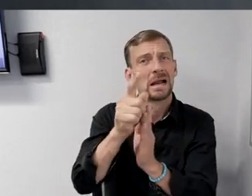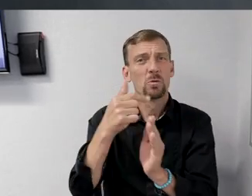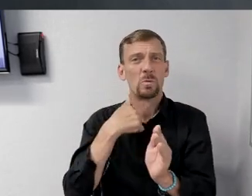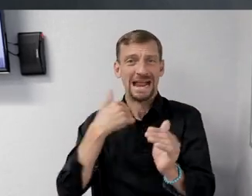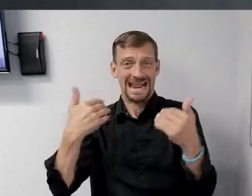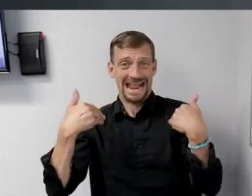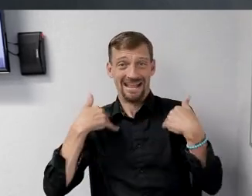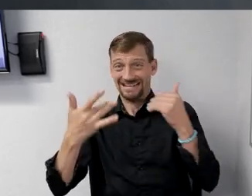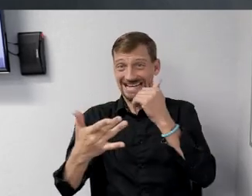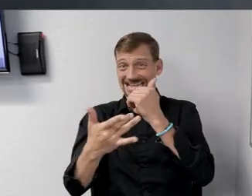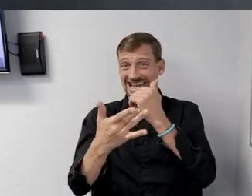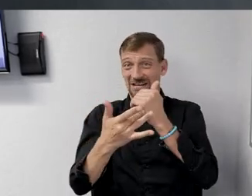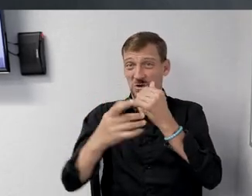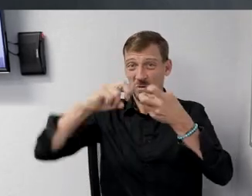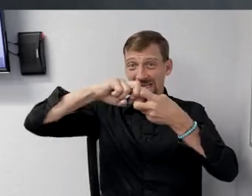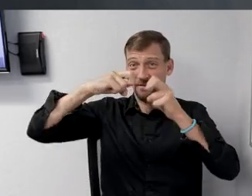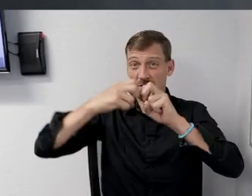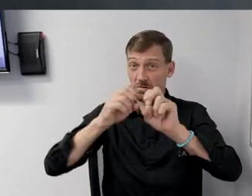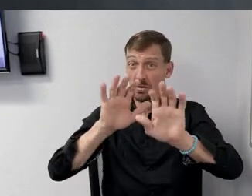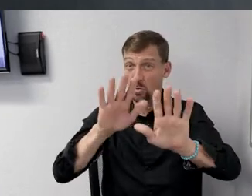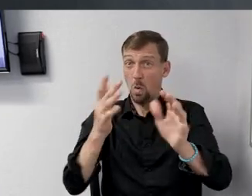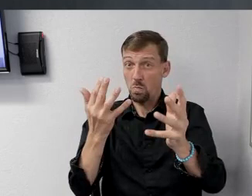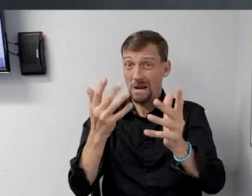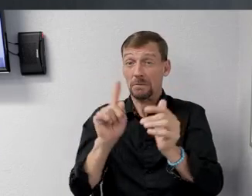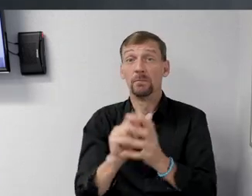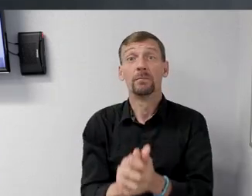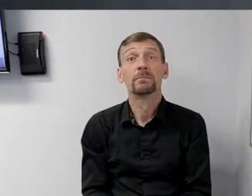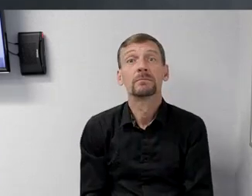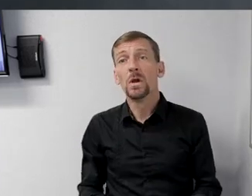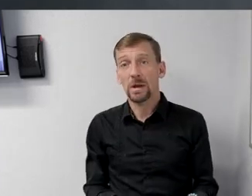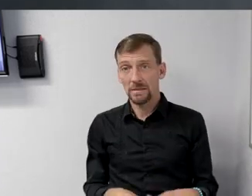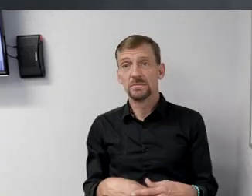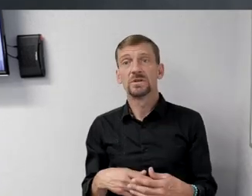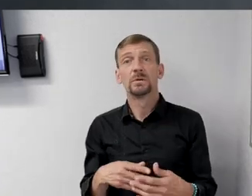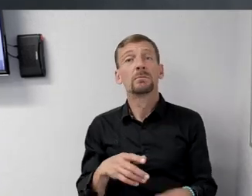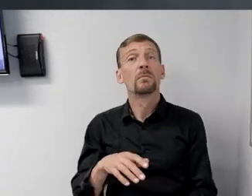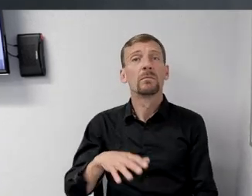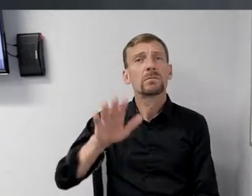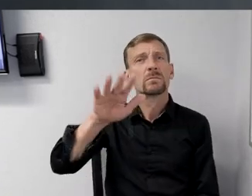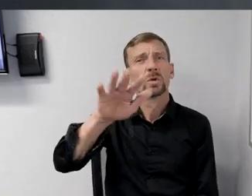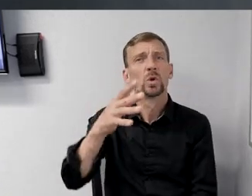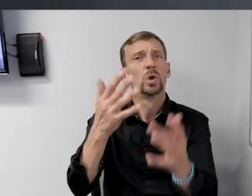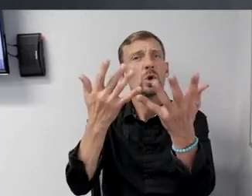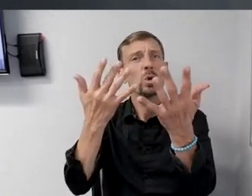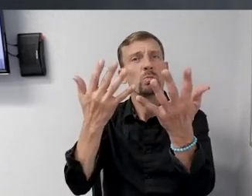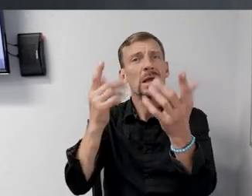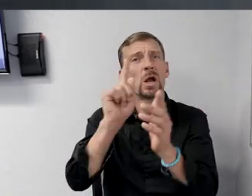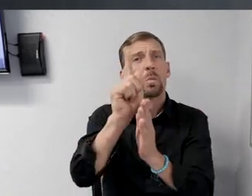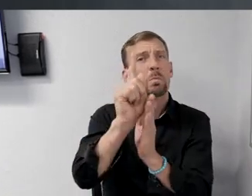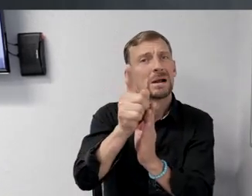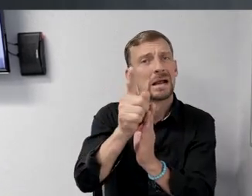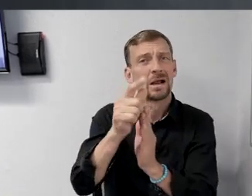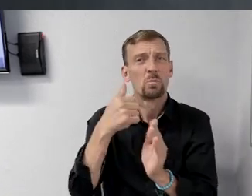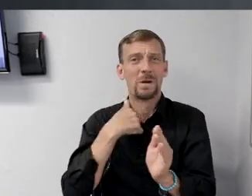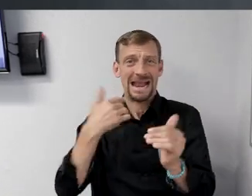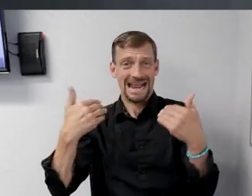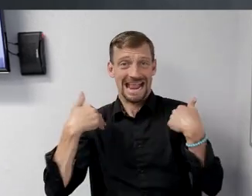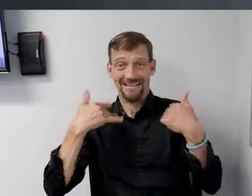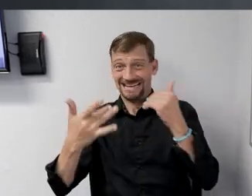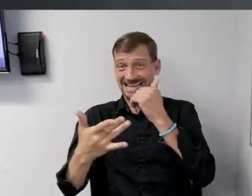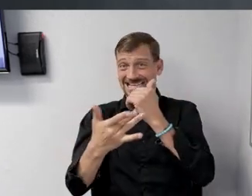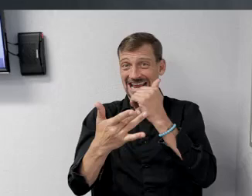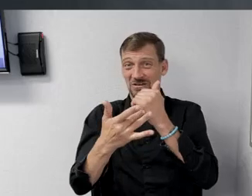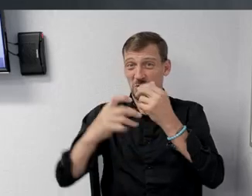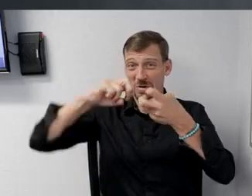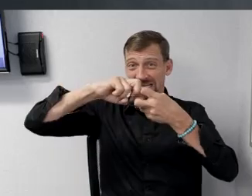Congress is looking at potentially to provide hundreds of billions of dollars in funding to states and counties